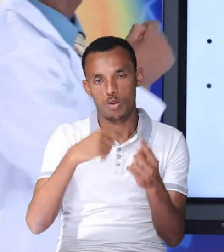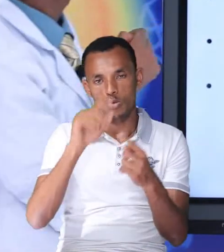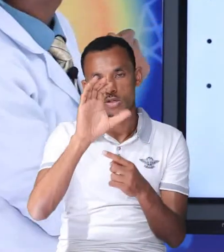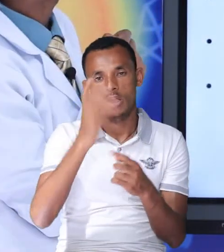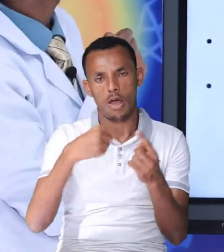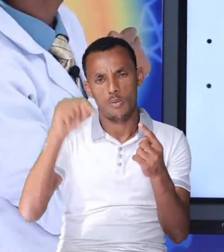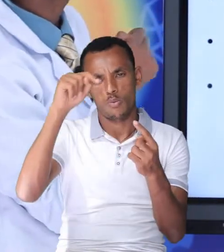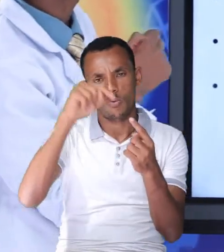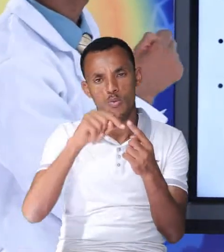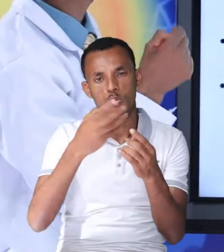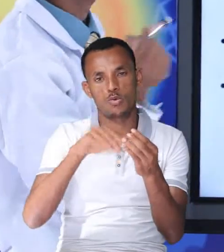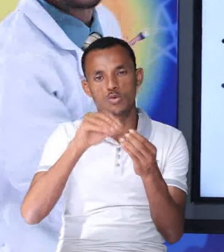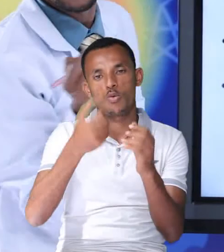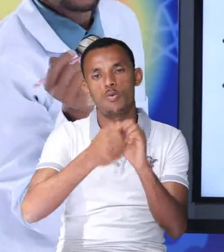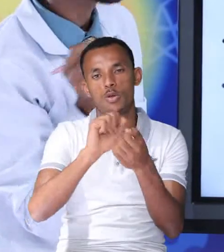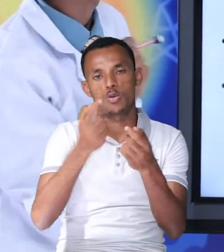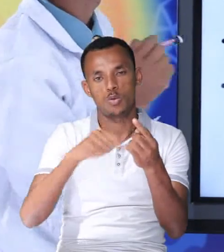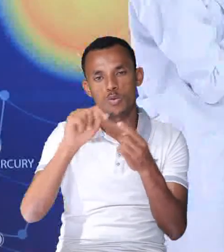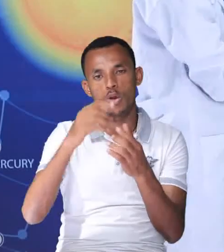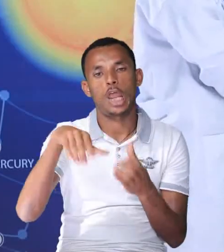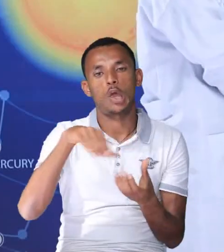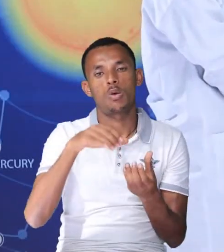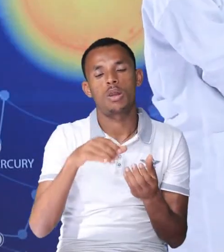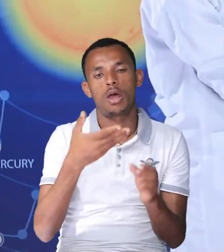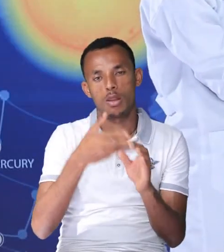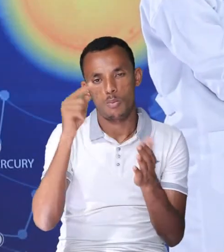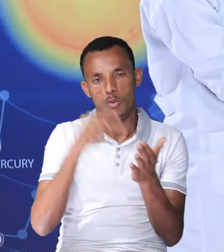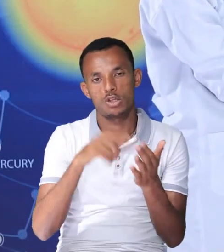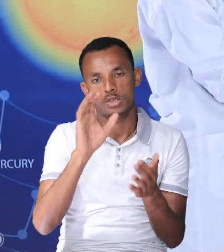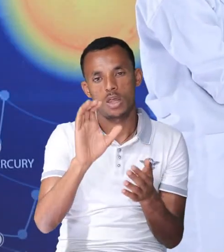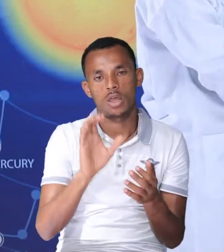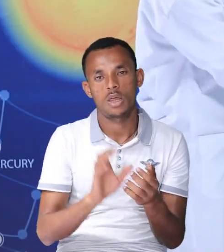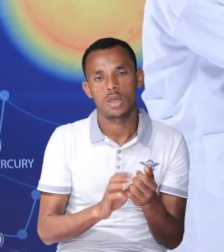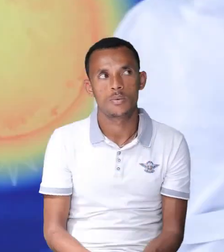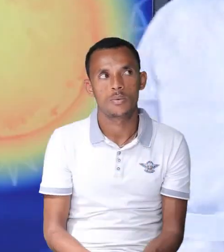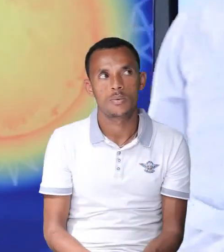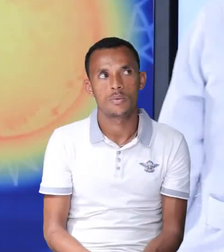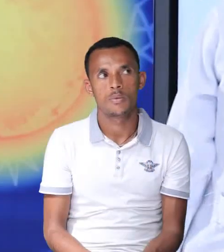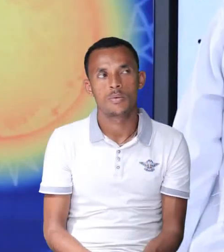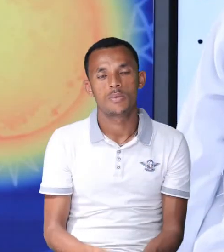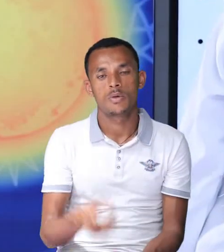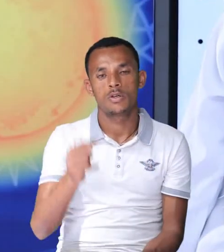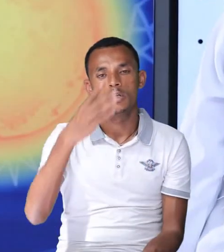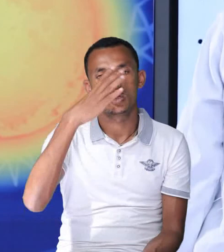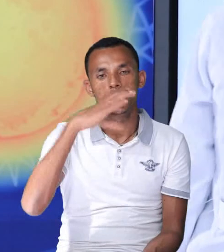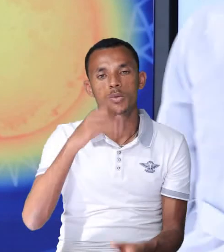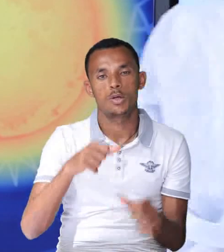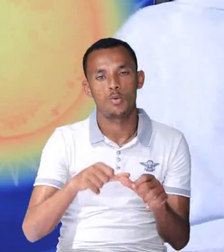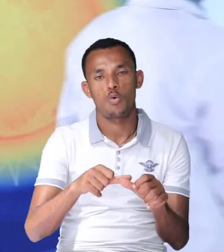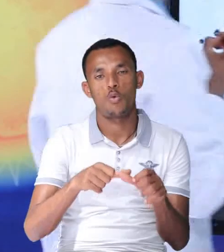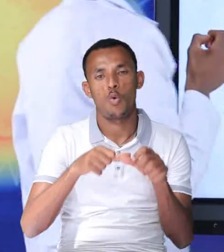until the all solid converted to liquid. At point C, the temperature